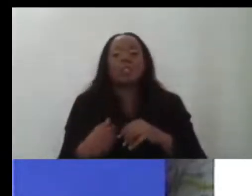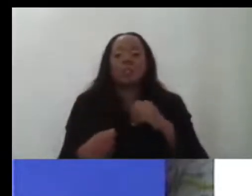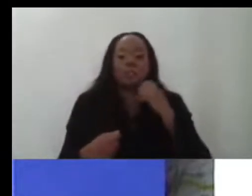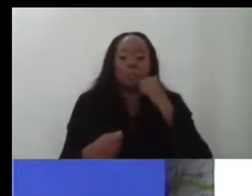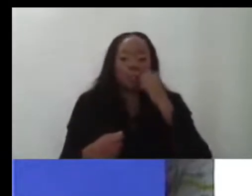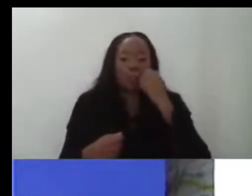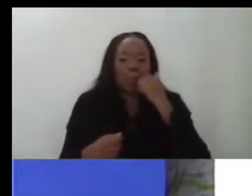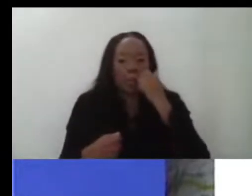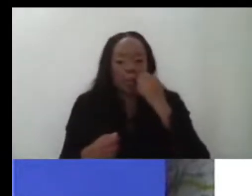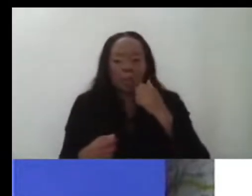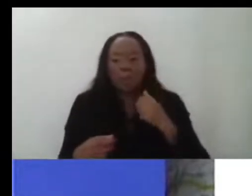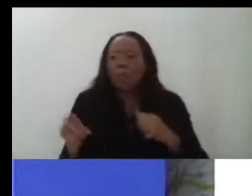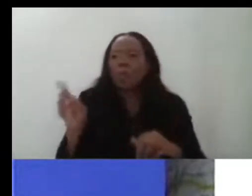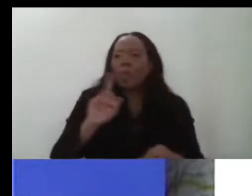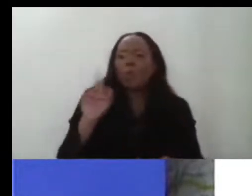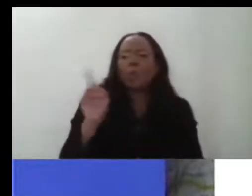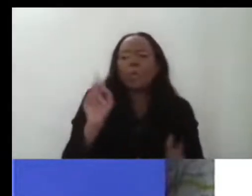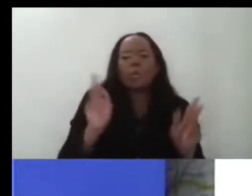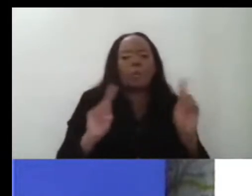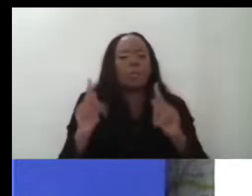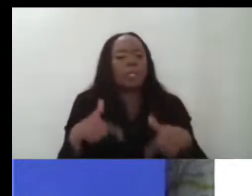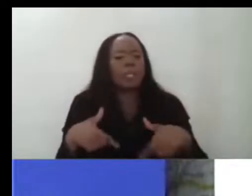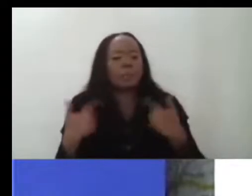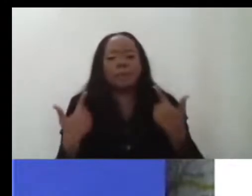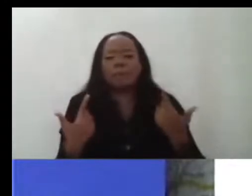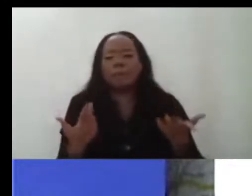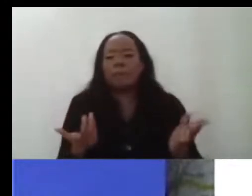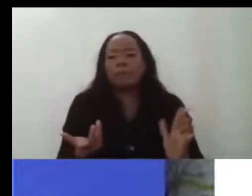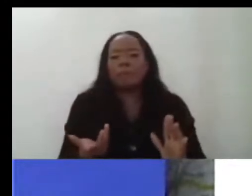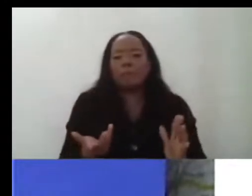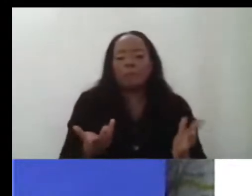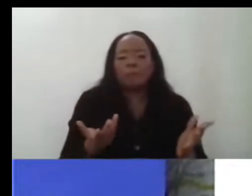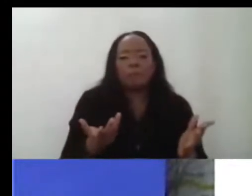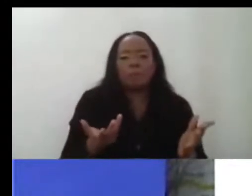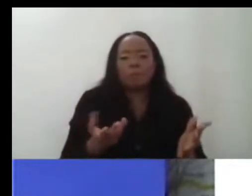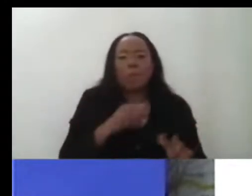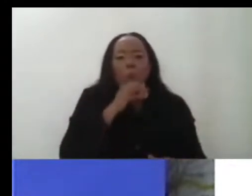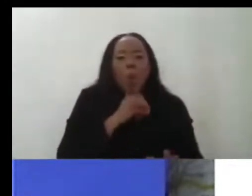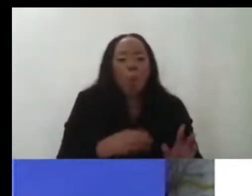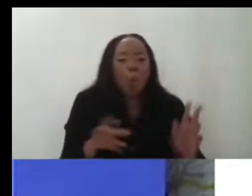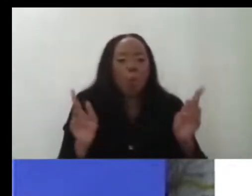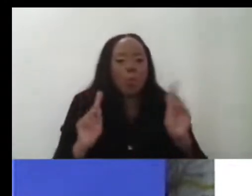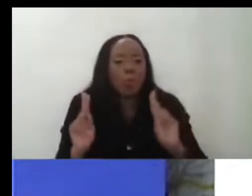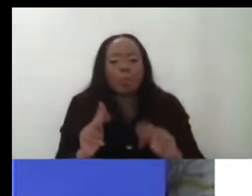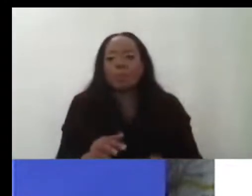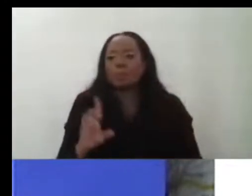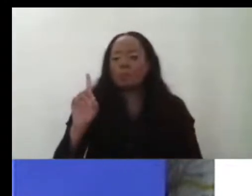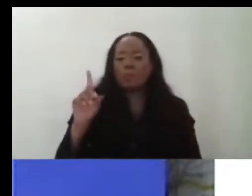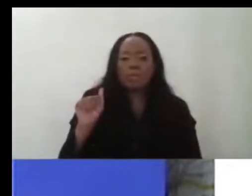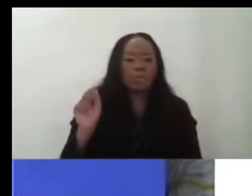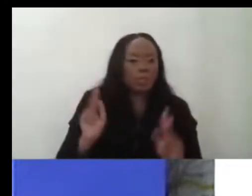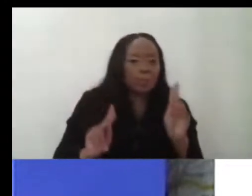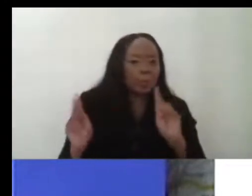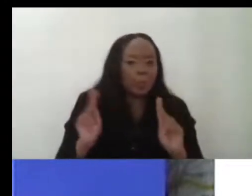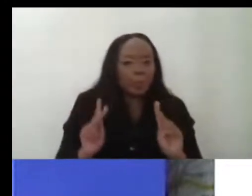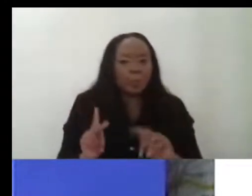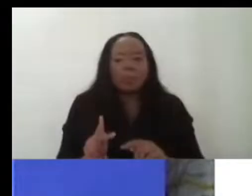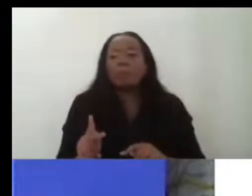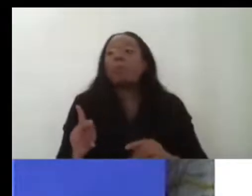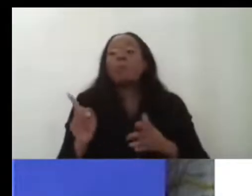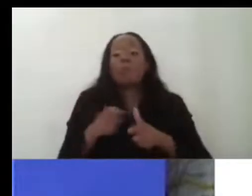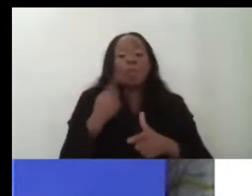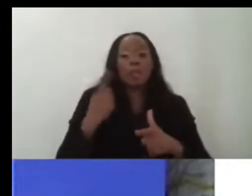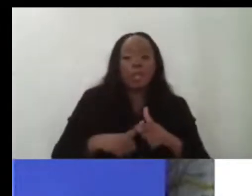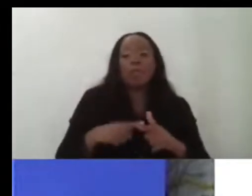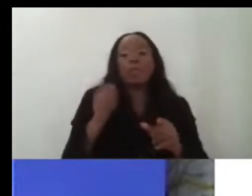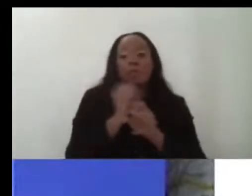feel of where these vulnerable persons are, and then of course that will feed in to our decision making if